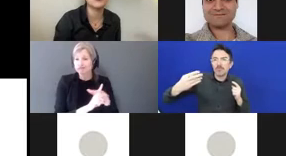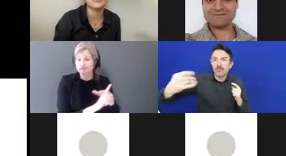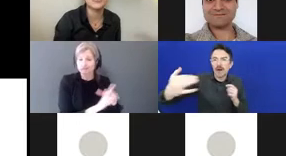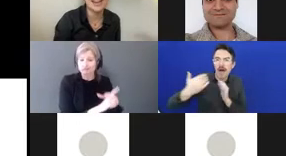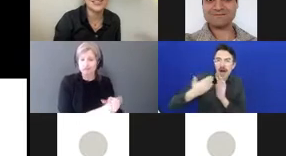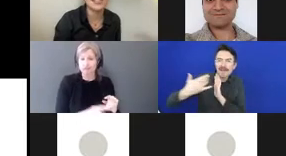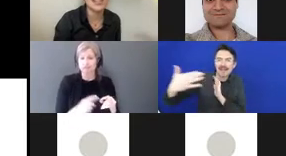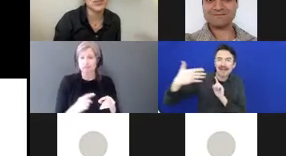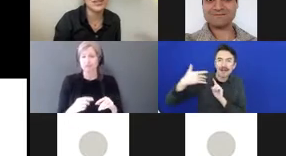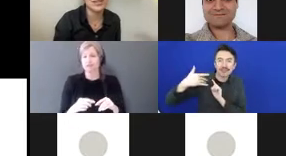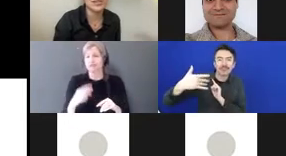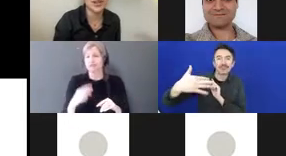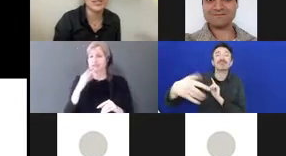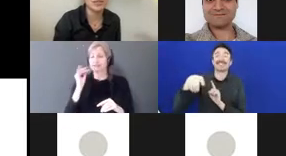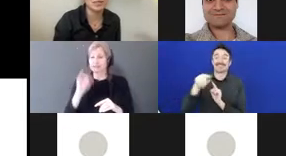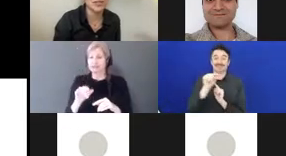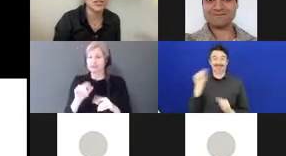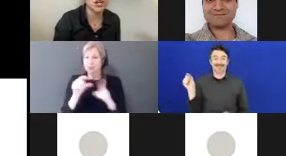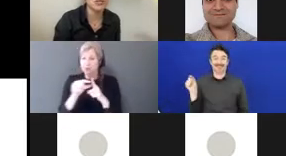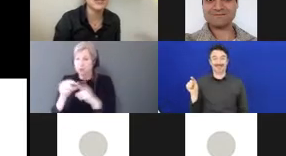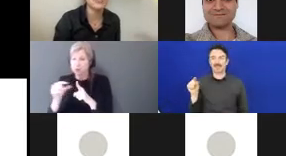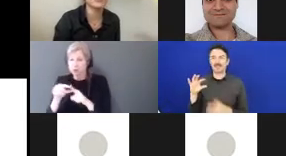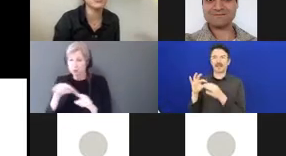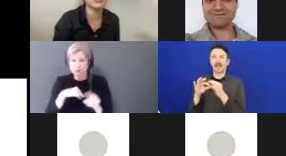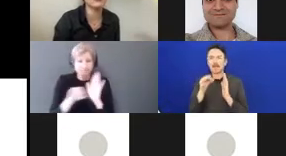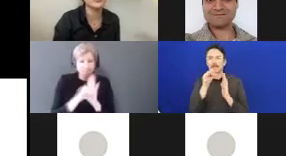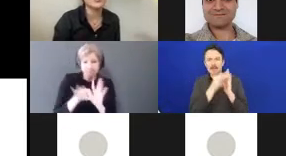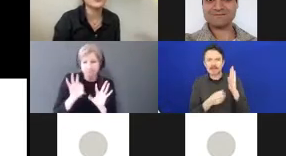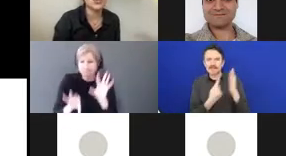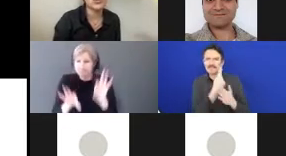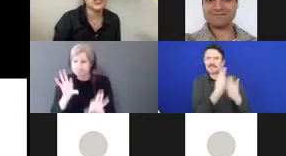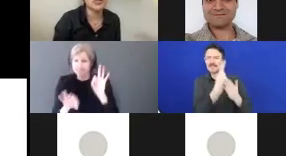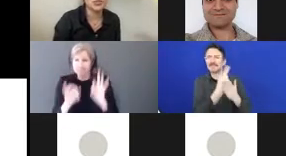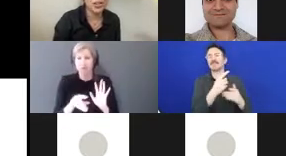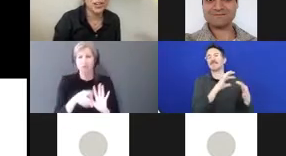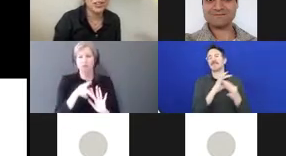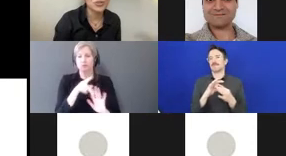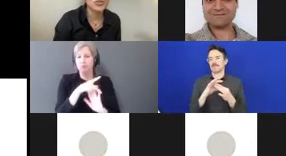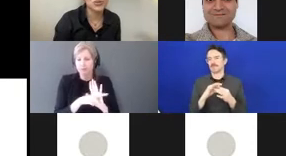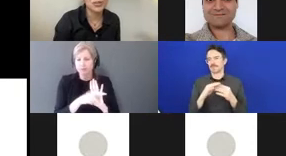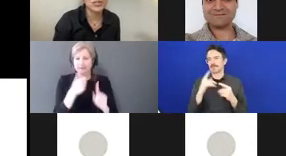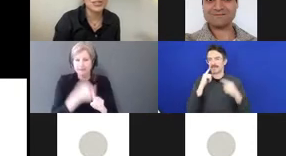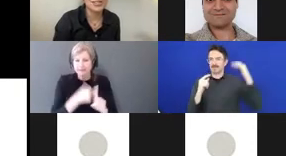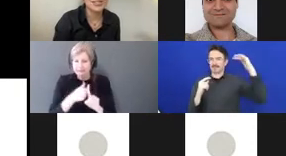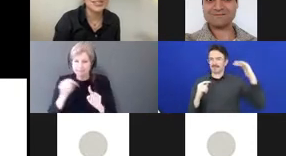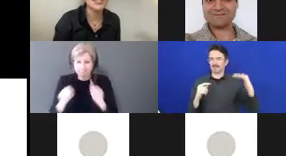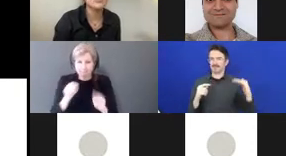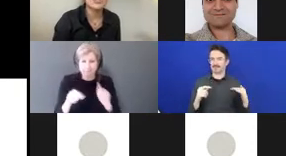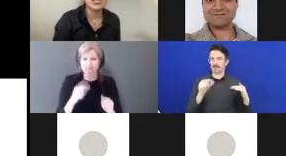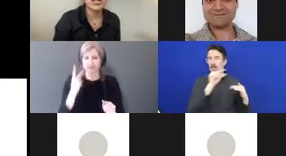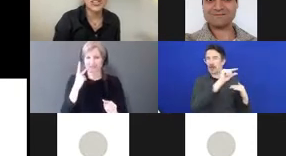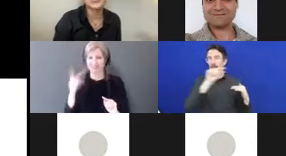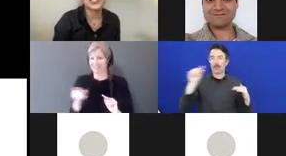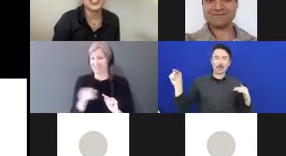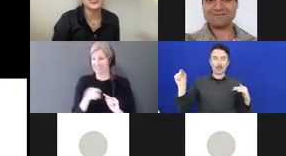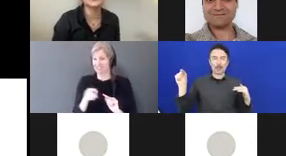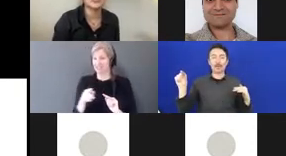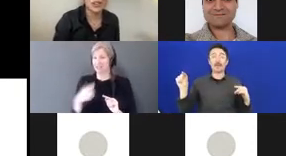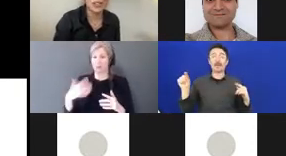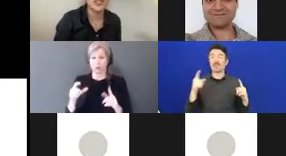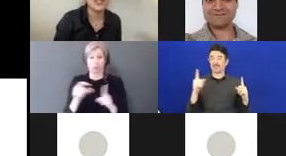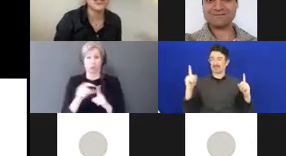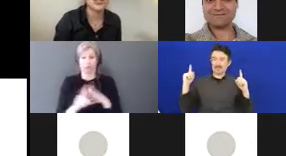much of the text that we identified in the policy documents related to each one of those articles. So as you can see here, a lot on